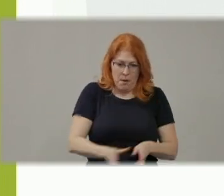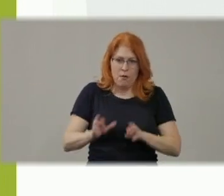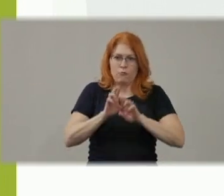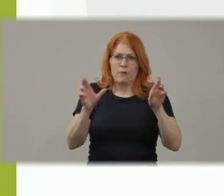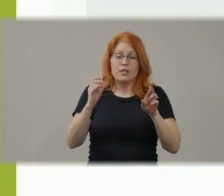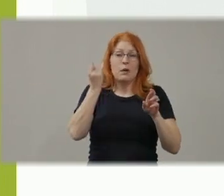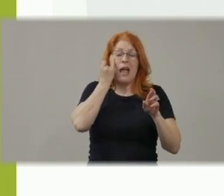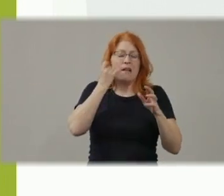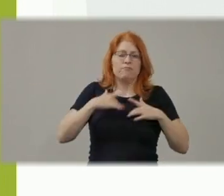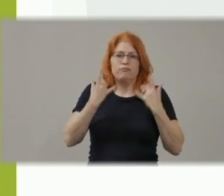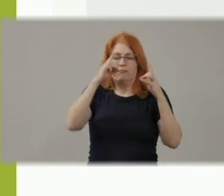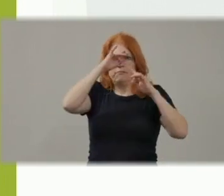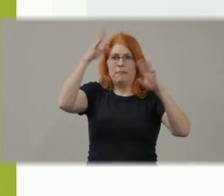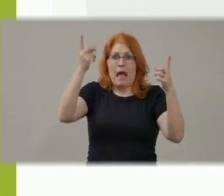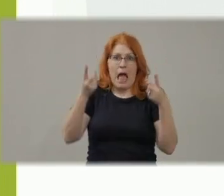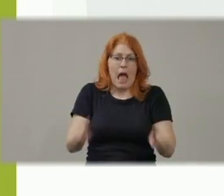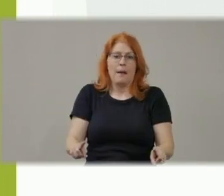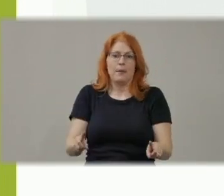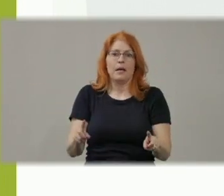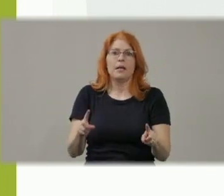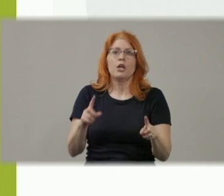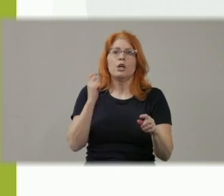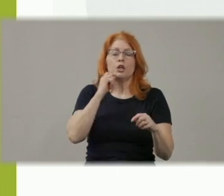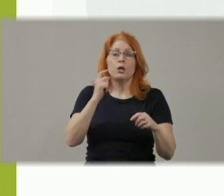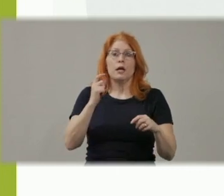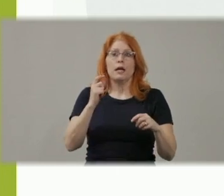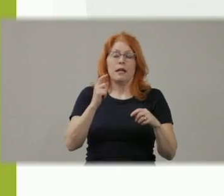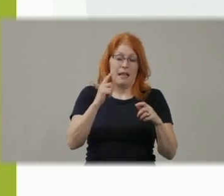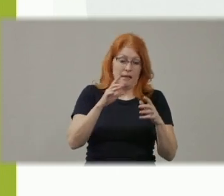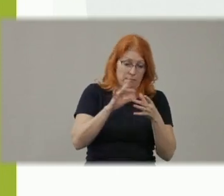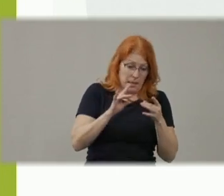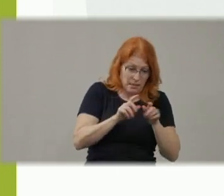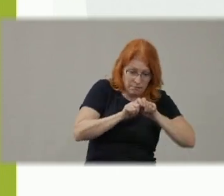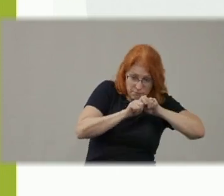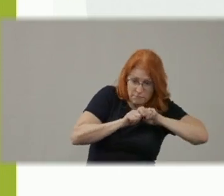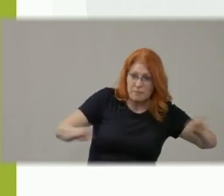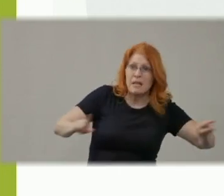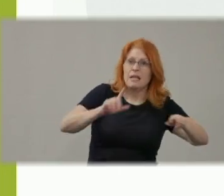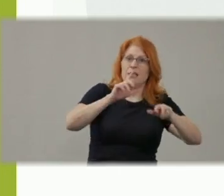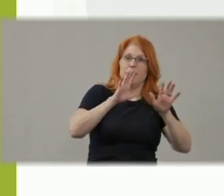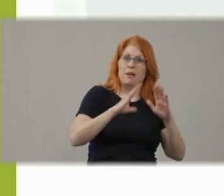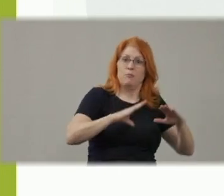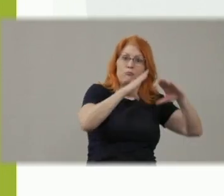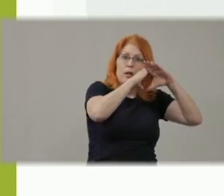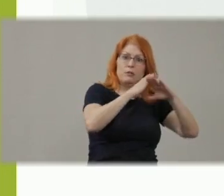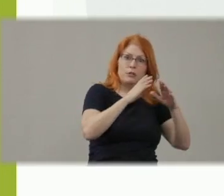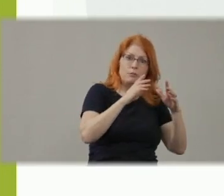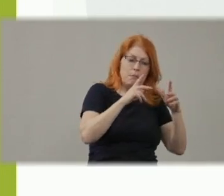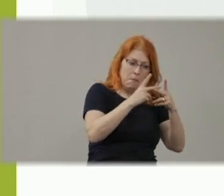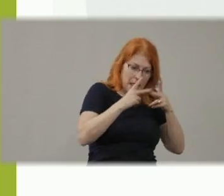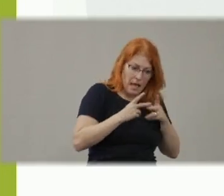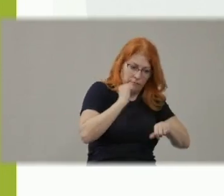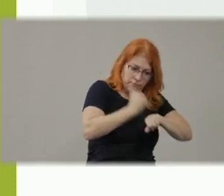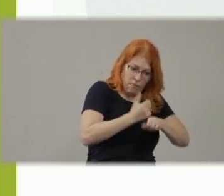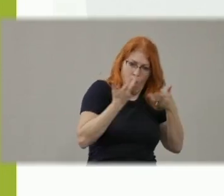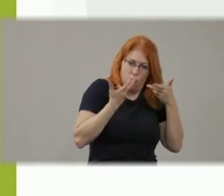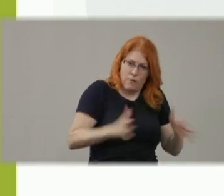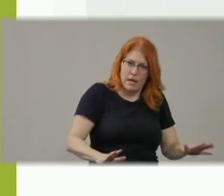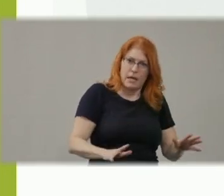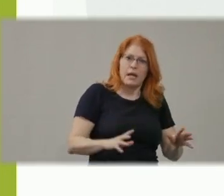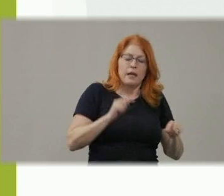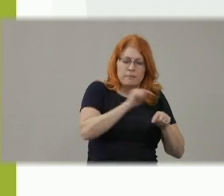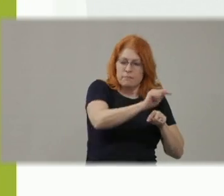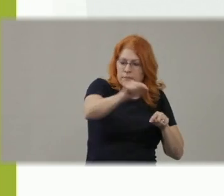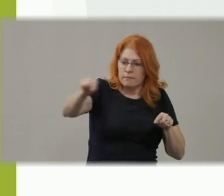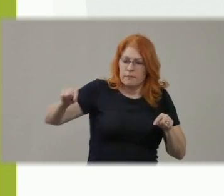the event something happened at the Super Bowl, that we could just launch off a message saying shelter in place or evacuate now. And we use the ready, set,